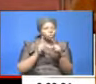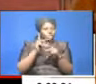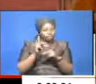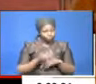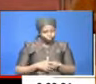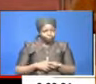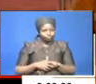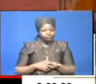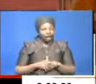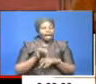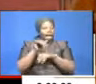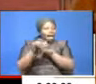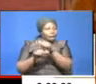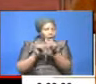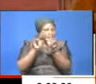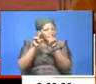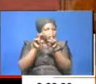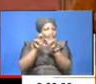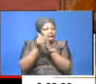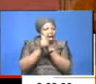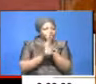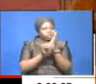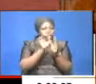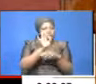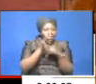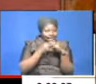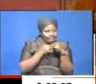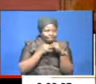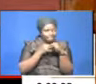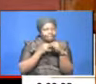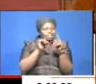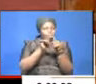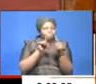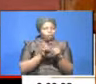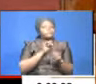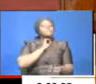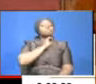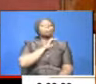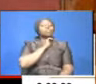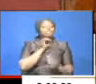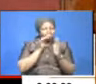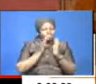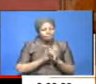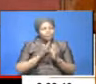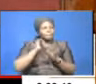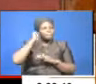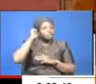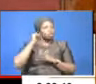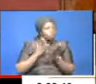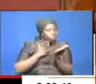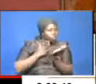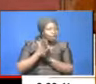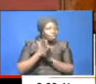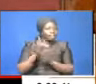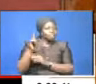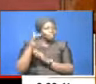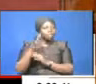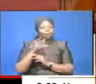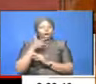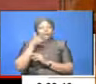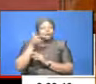of Article 38 and the complainant's political rights, counsel submitted that the